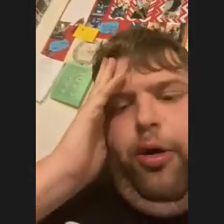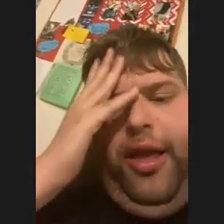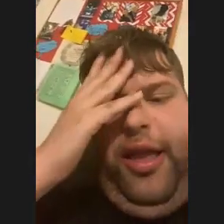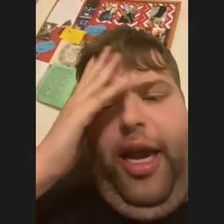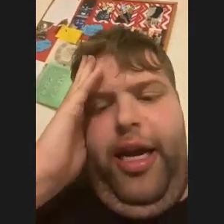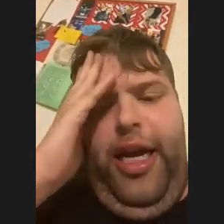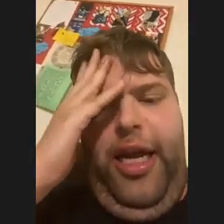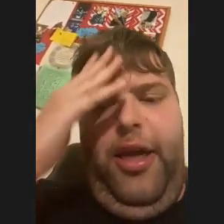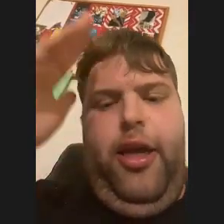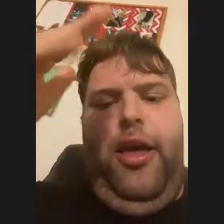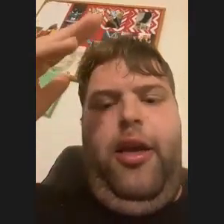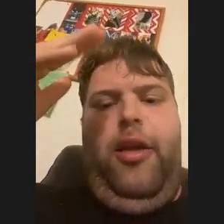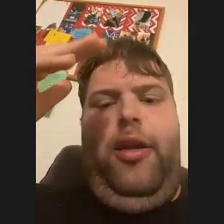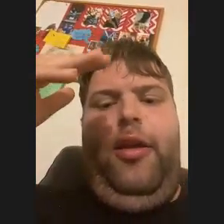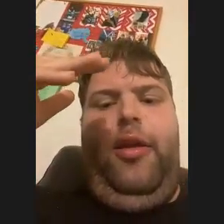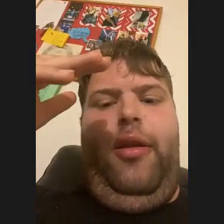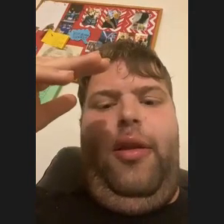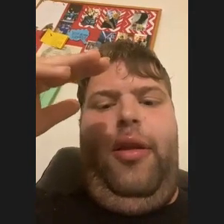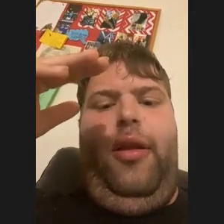something our society